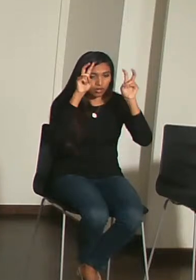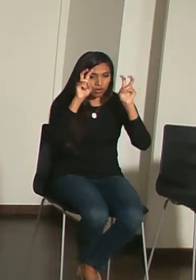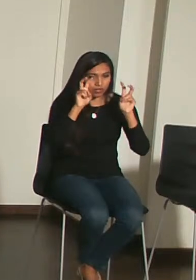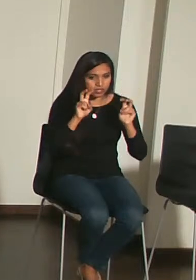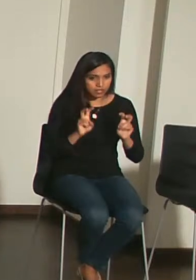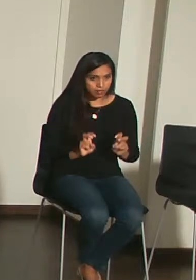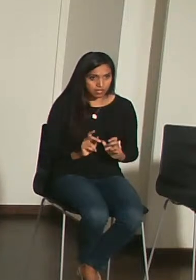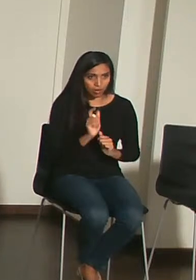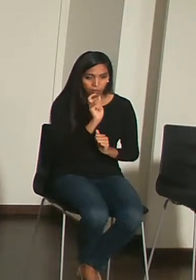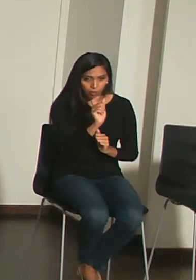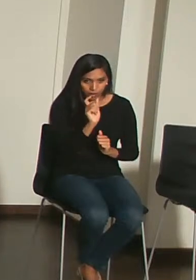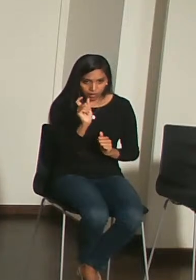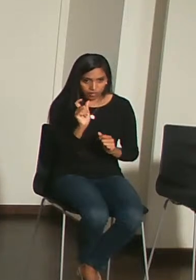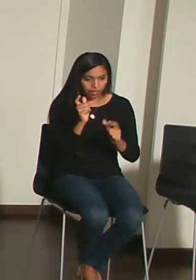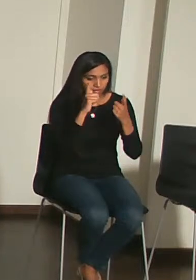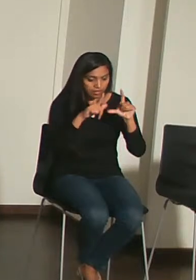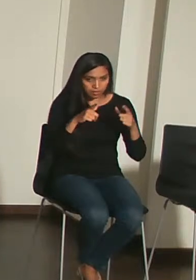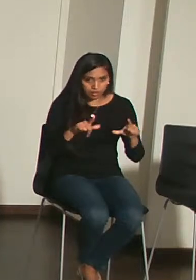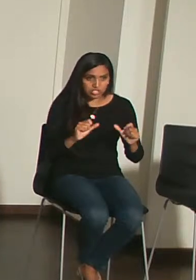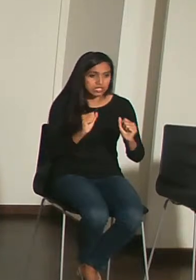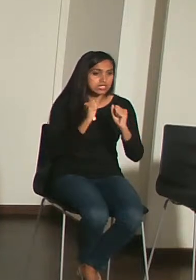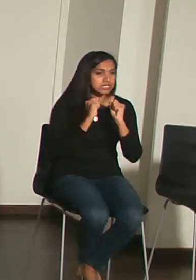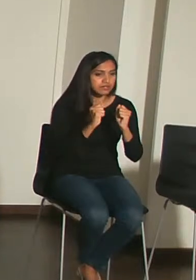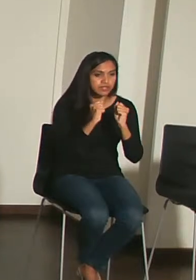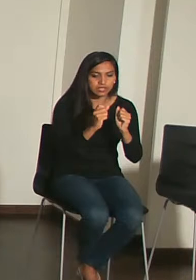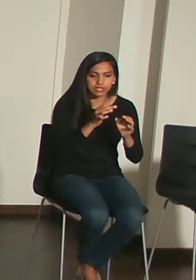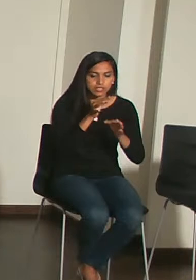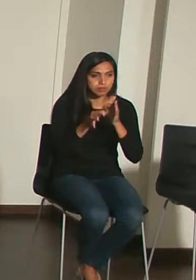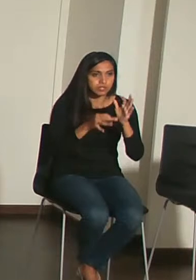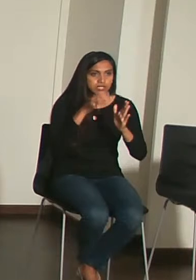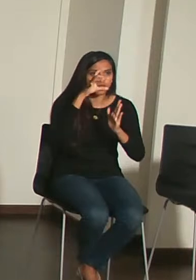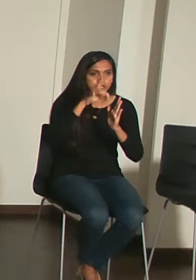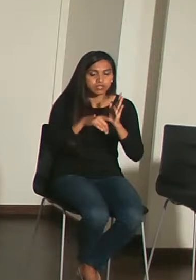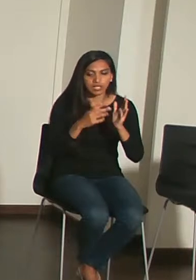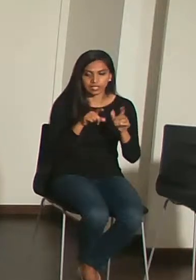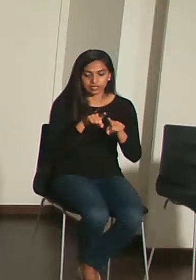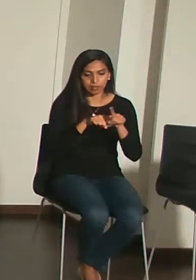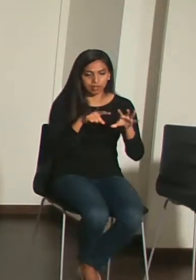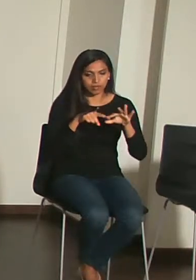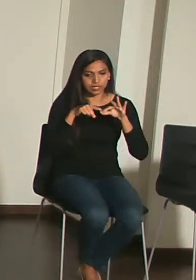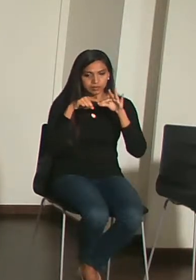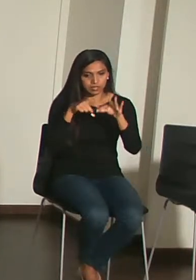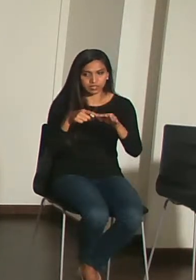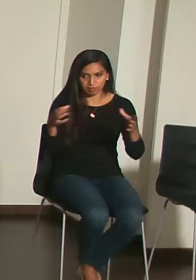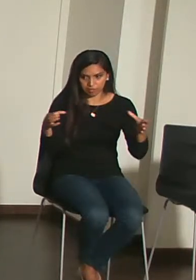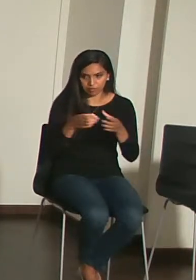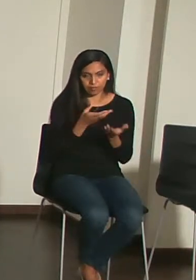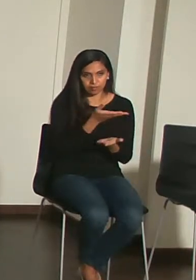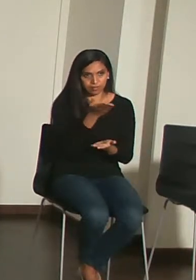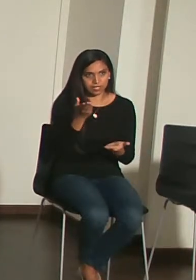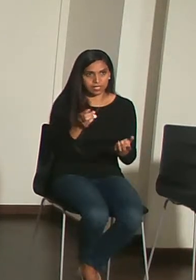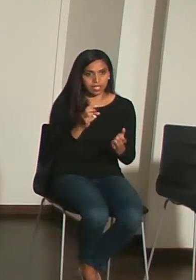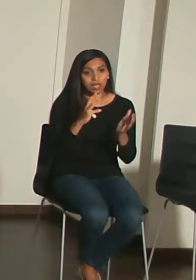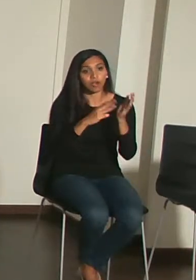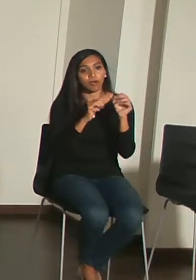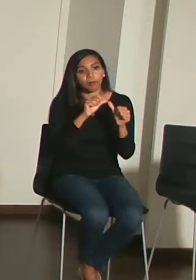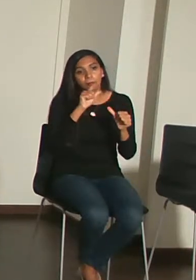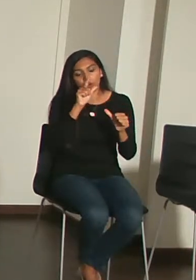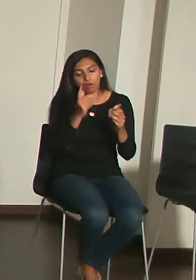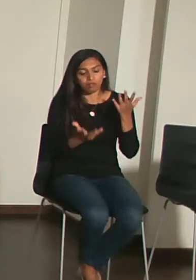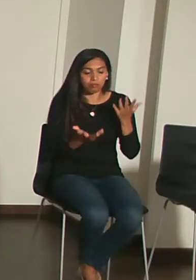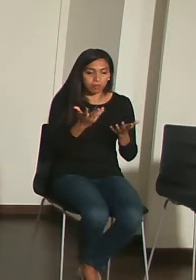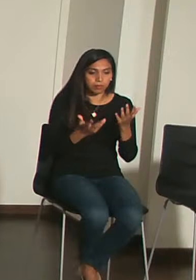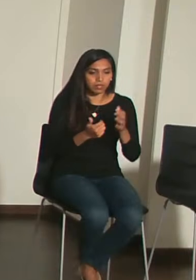this complex language. And the question is also like when you have a space like this in a mall, where